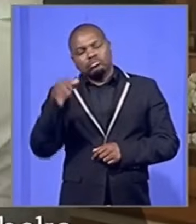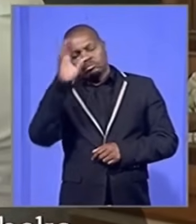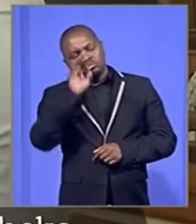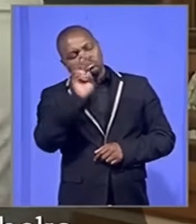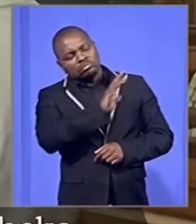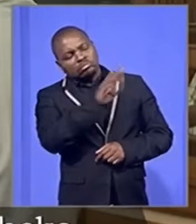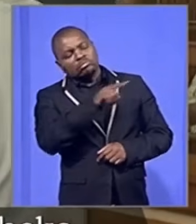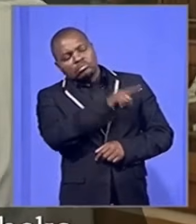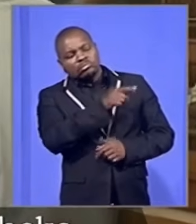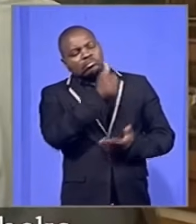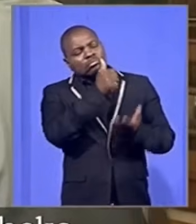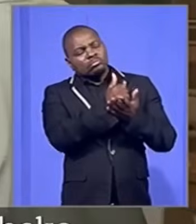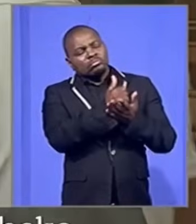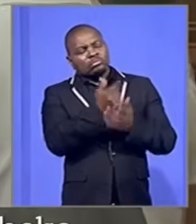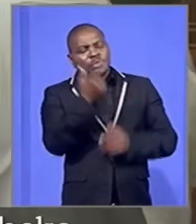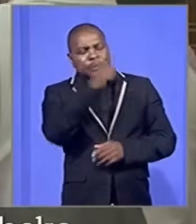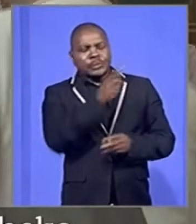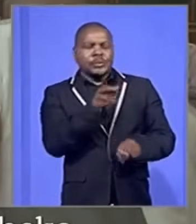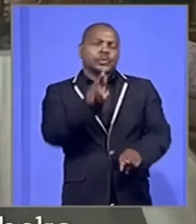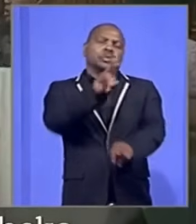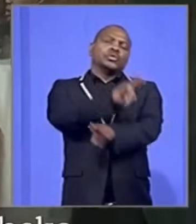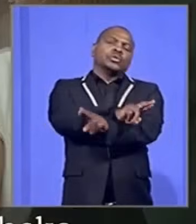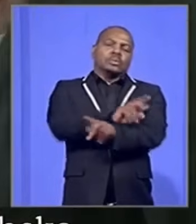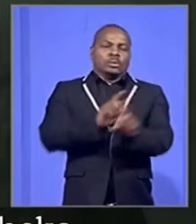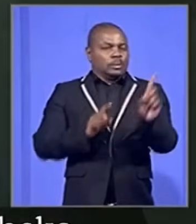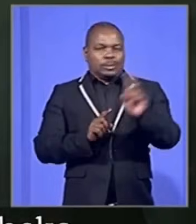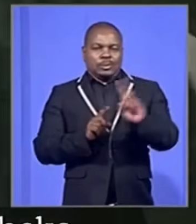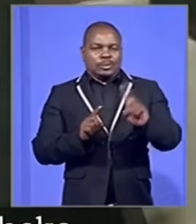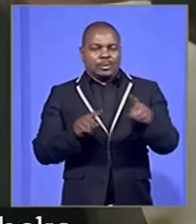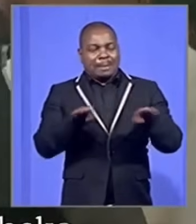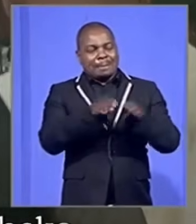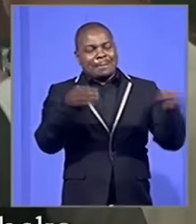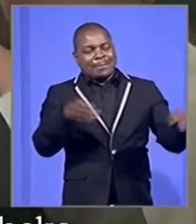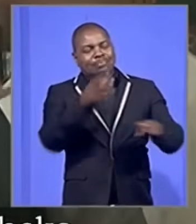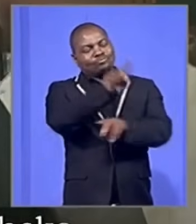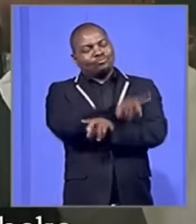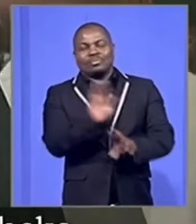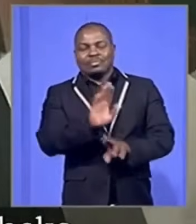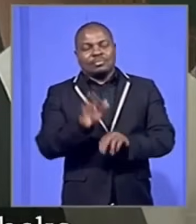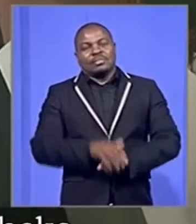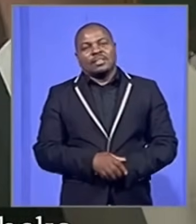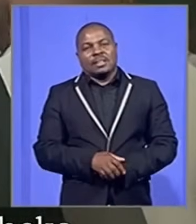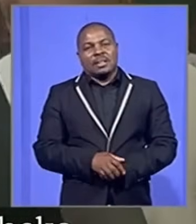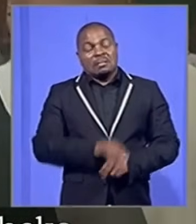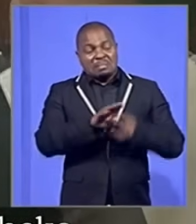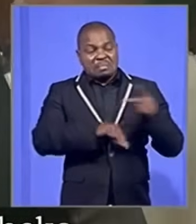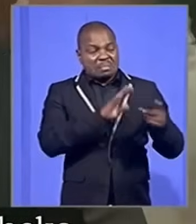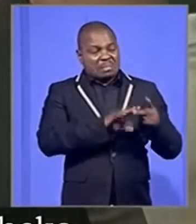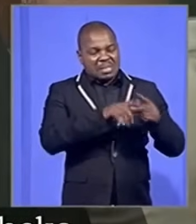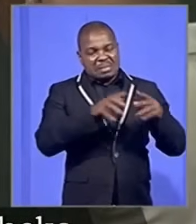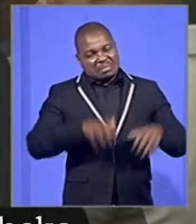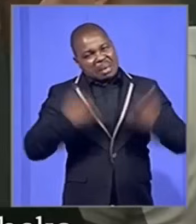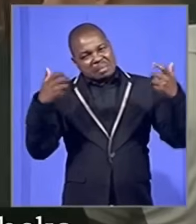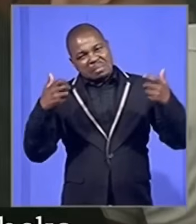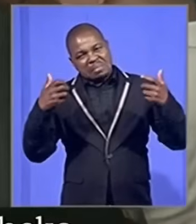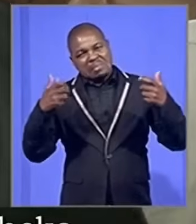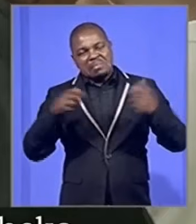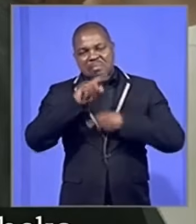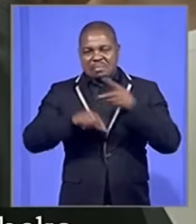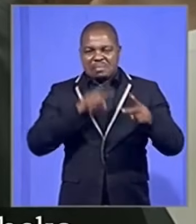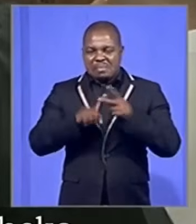ba latofatšwa gore ba se be maoto godimo ga dipanka tša kgorotsheko ba latofatšwa ba ile ba se thabišwe ke